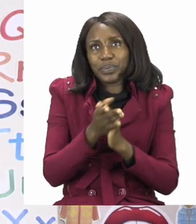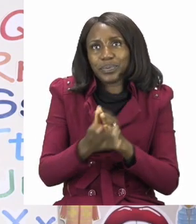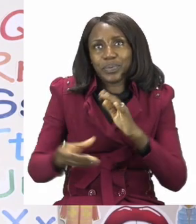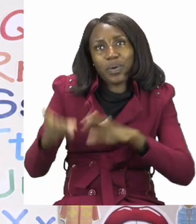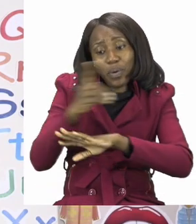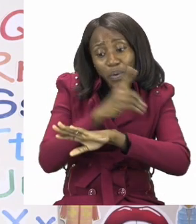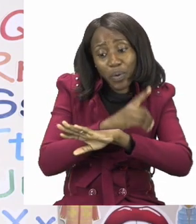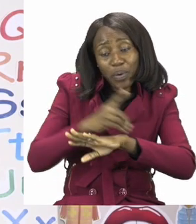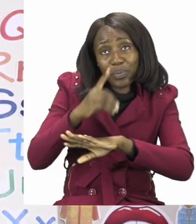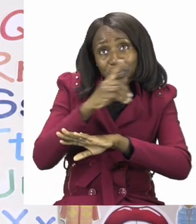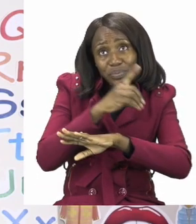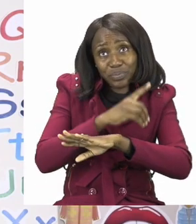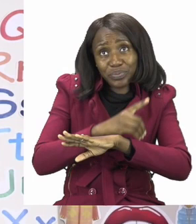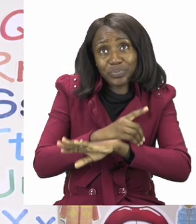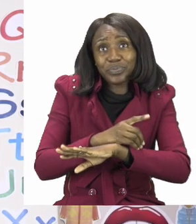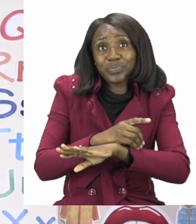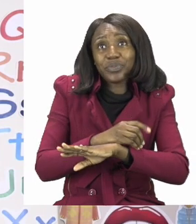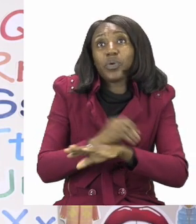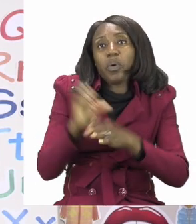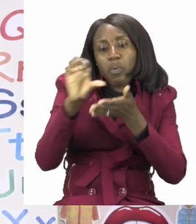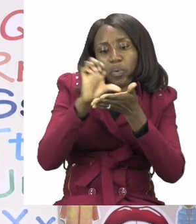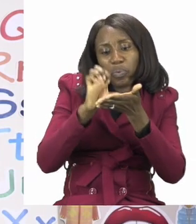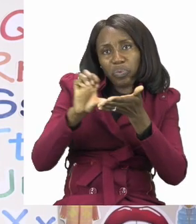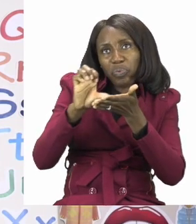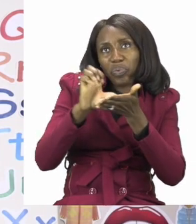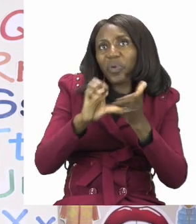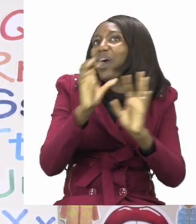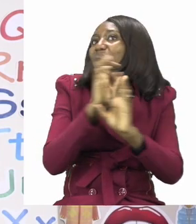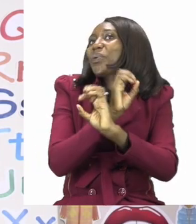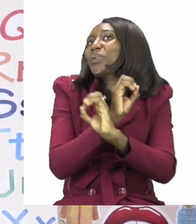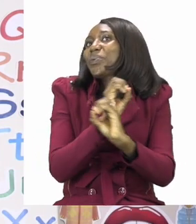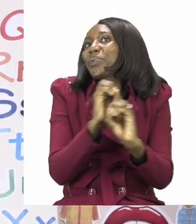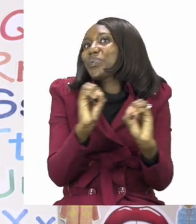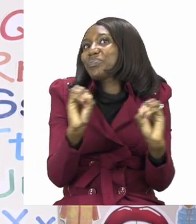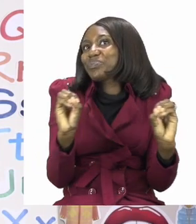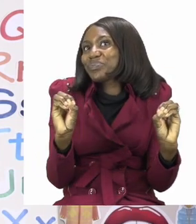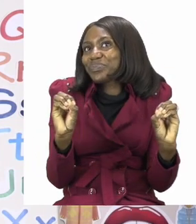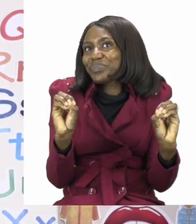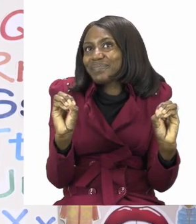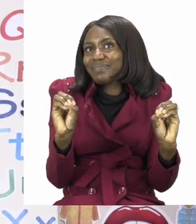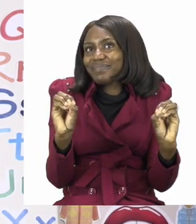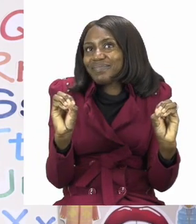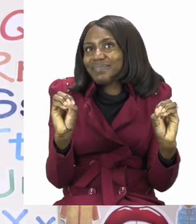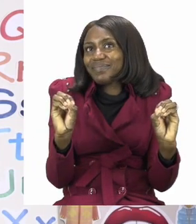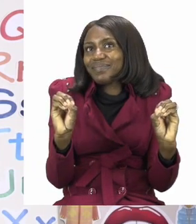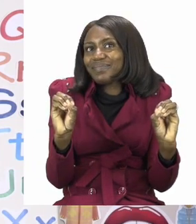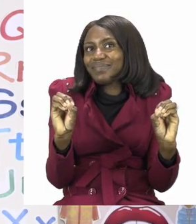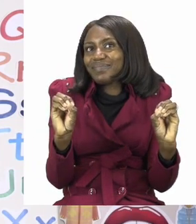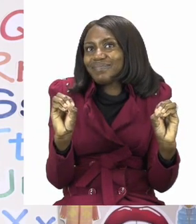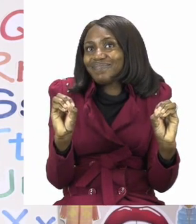Sanitize every day so the germs can stay